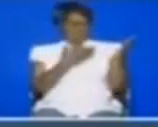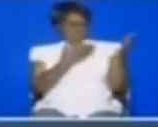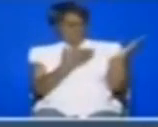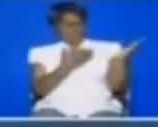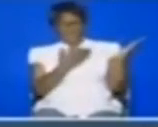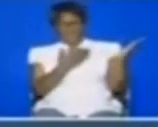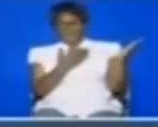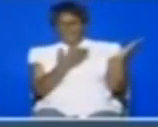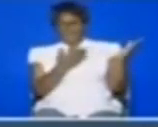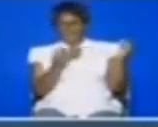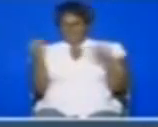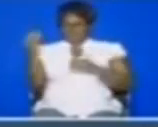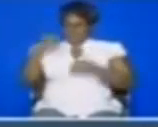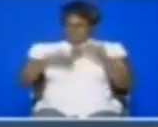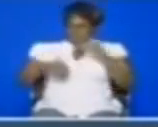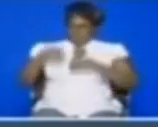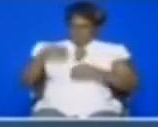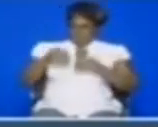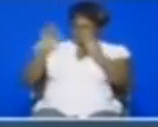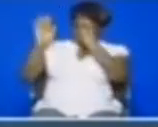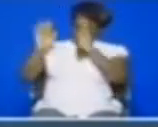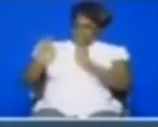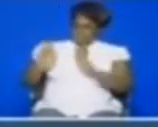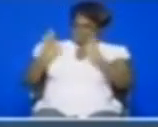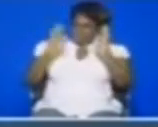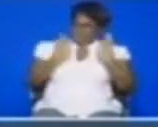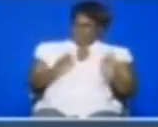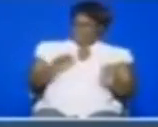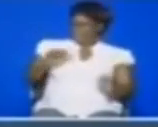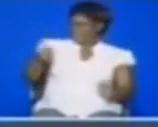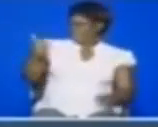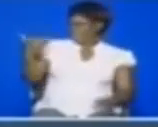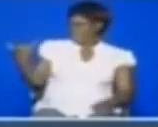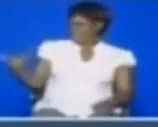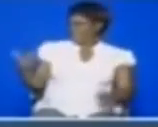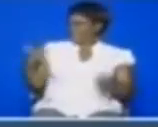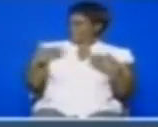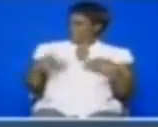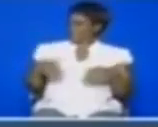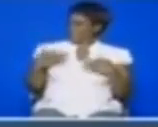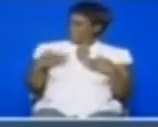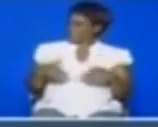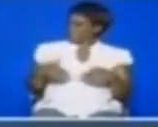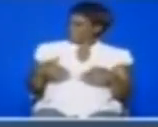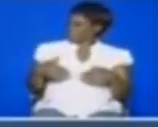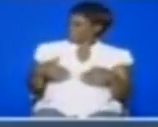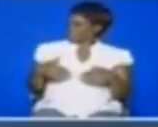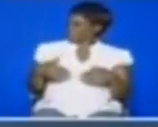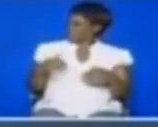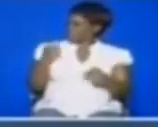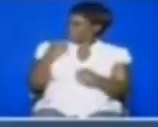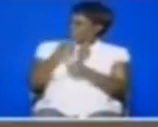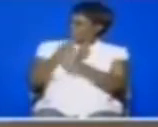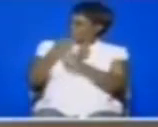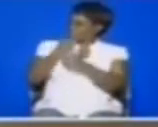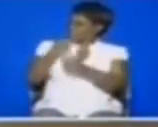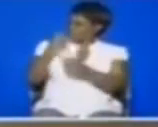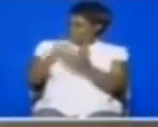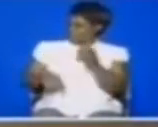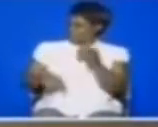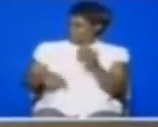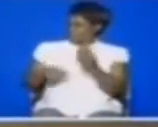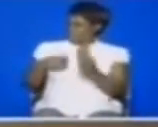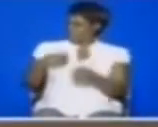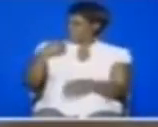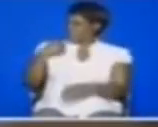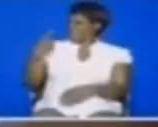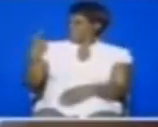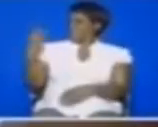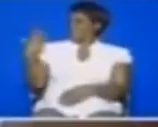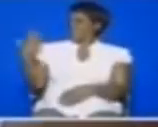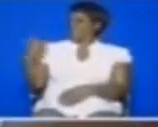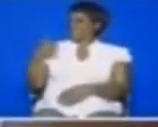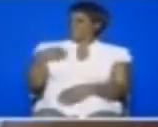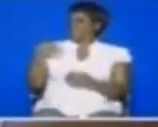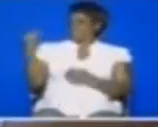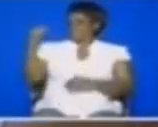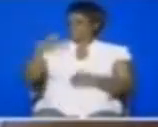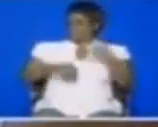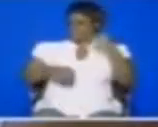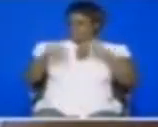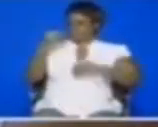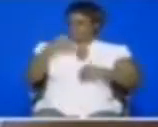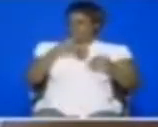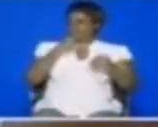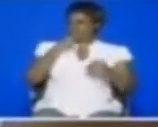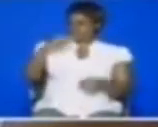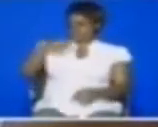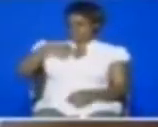is, you know, trying to raise this money for the campaigns, what about the young people who are trying to come up? Okay, I'll tell you one thing. Mm-hmm. I was raising that money.